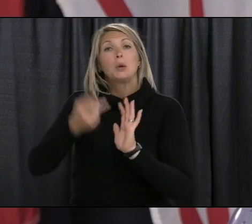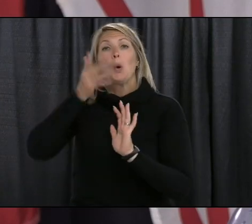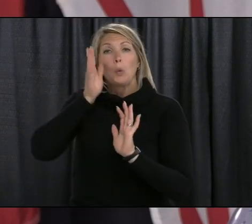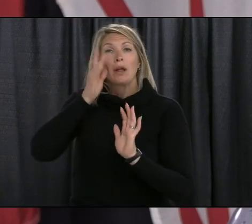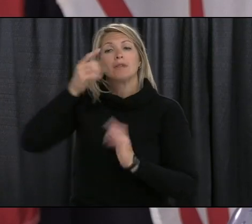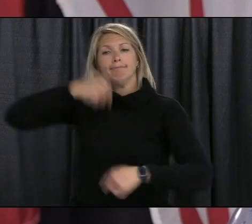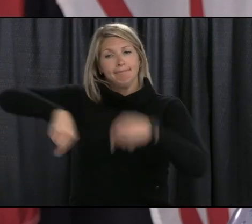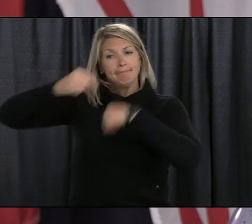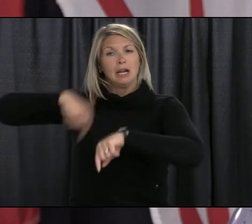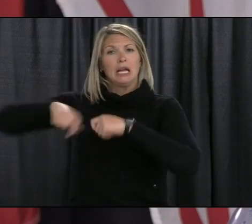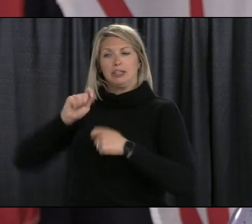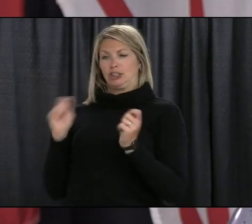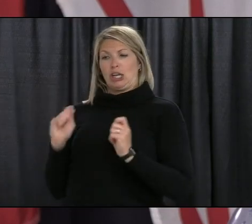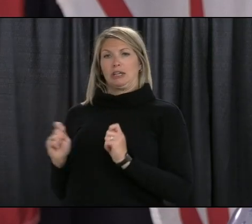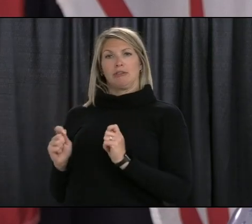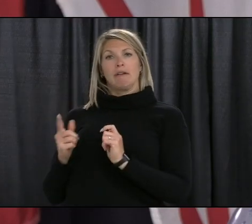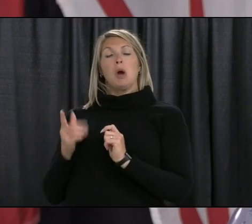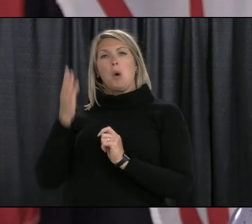properly and quickly.